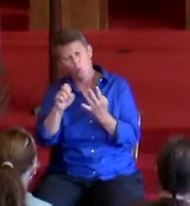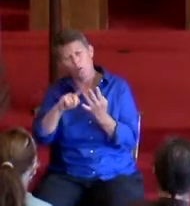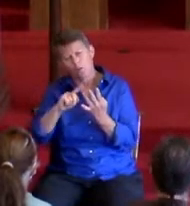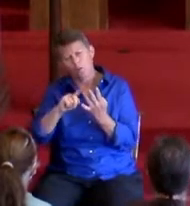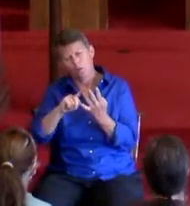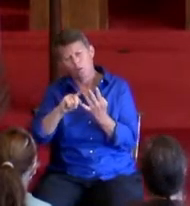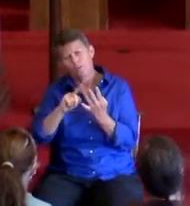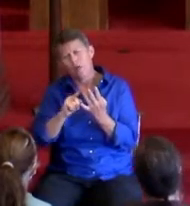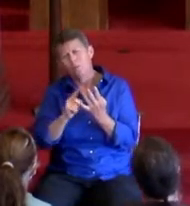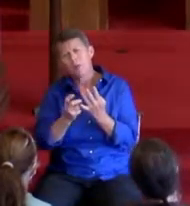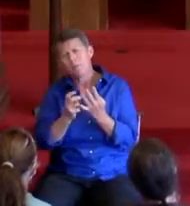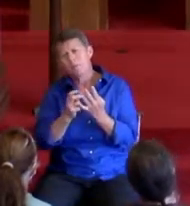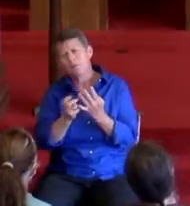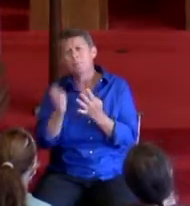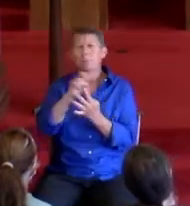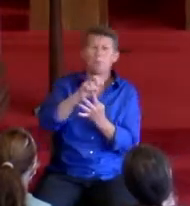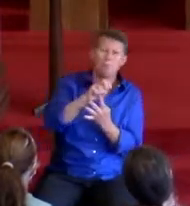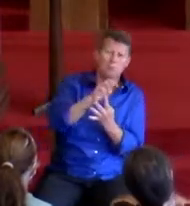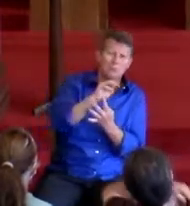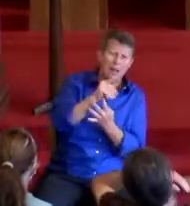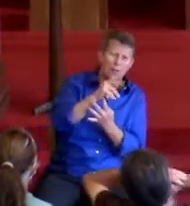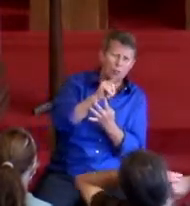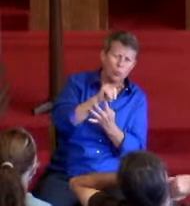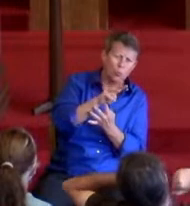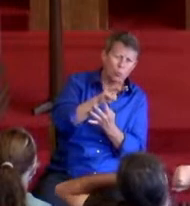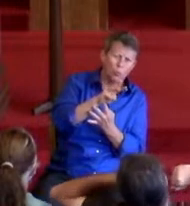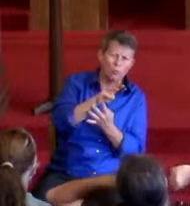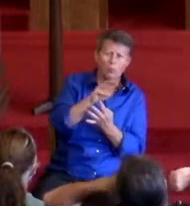move on to Matthew, move on to Mark. Maybe you'll be